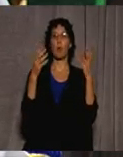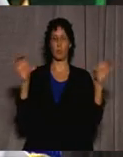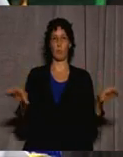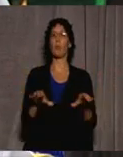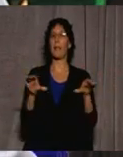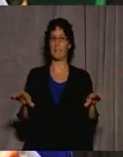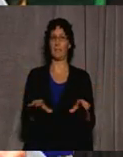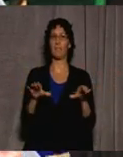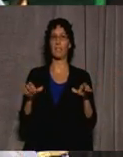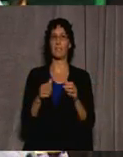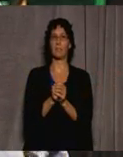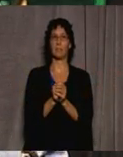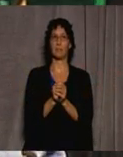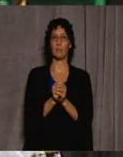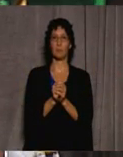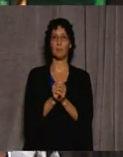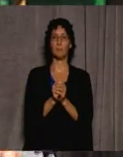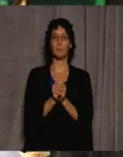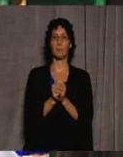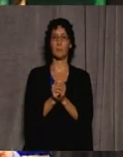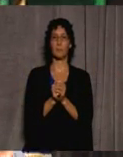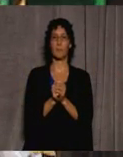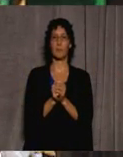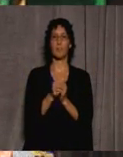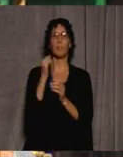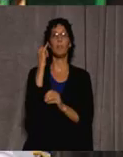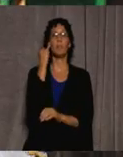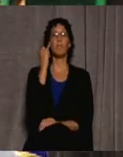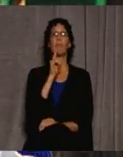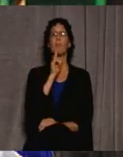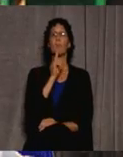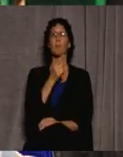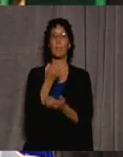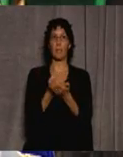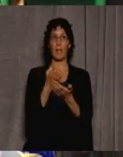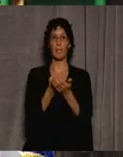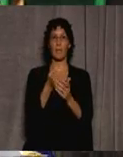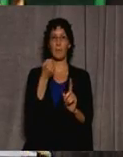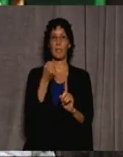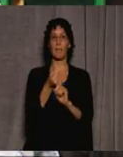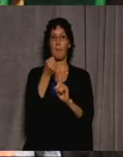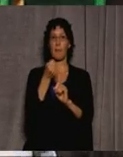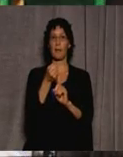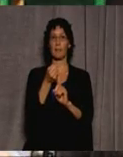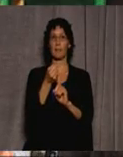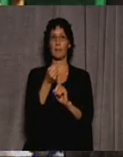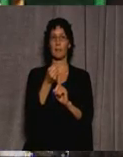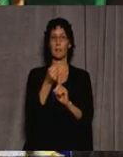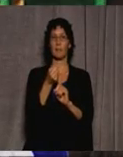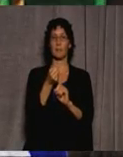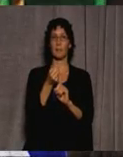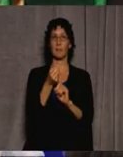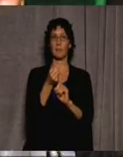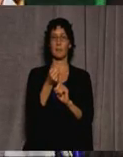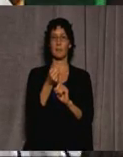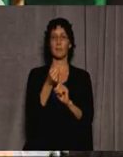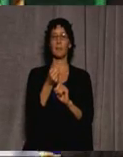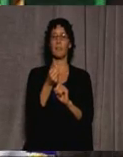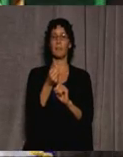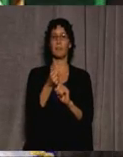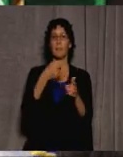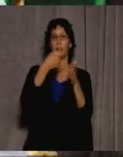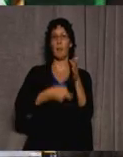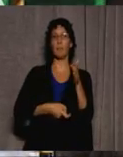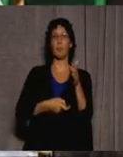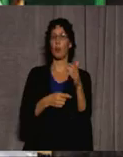activities. If there was a real economic impact of charging just the minimum